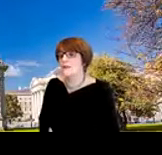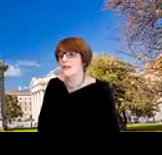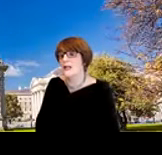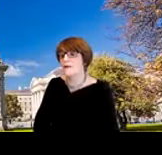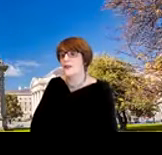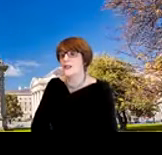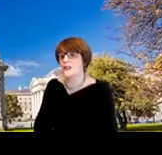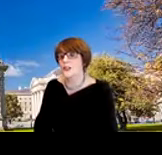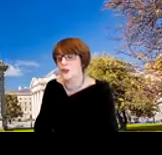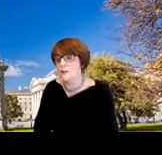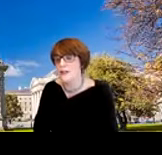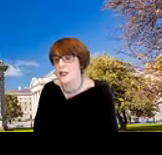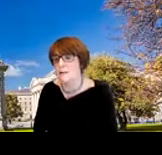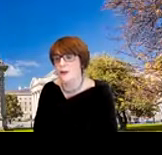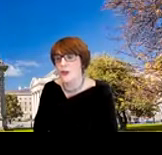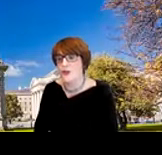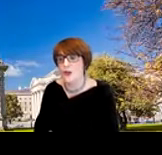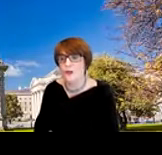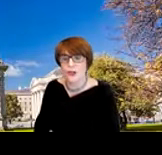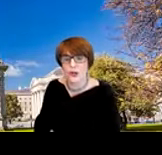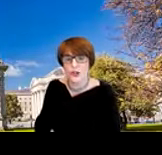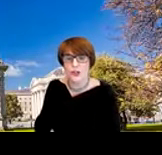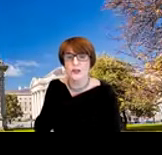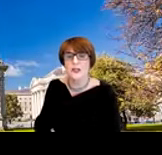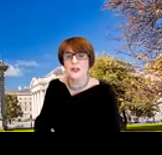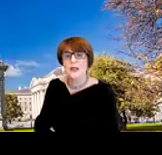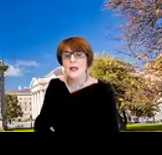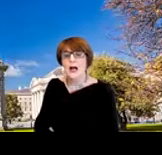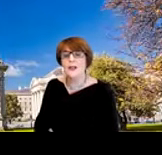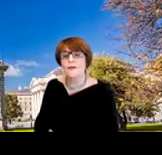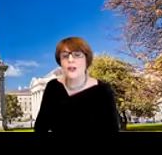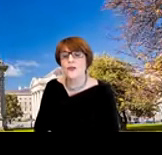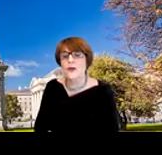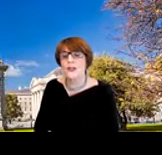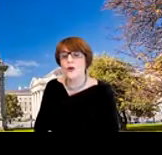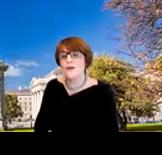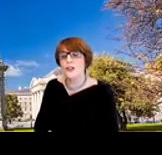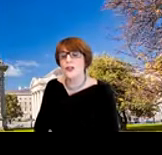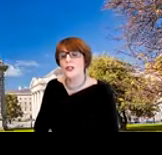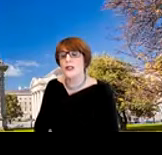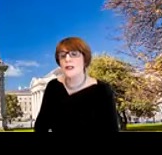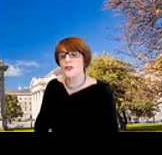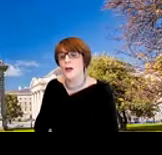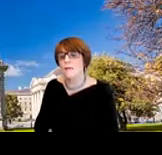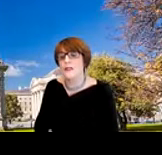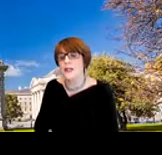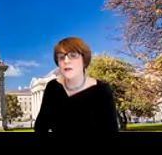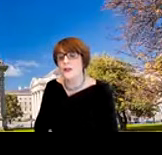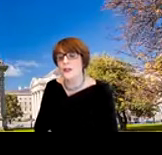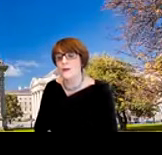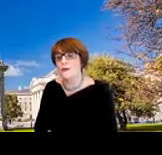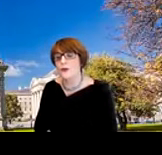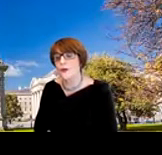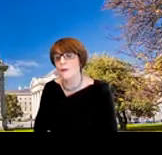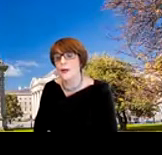at 76% versus 62%, but I want to draw a note of caution to this. And infection rates overtook TILDA at 12%